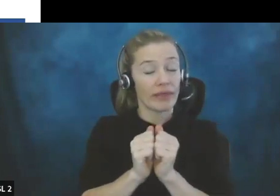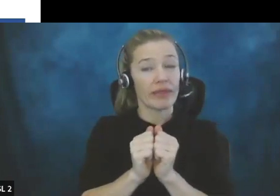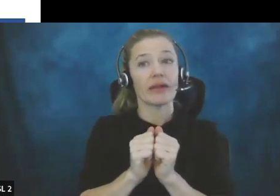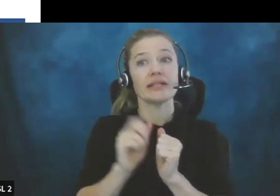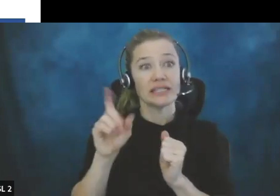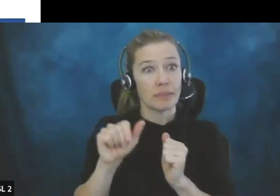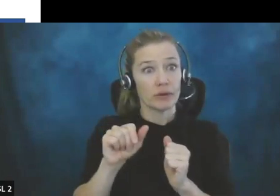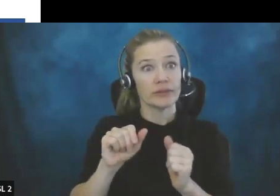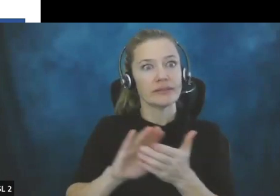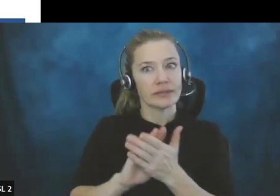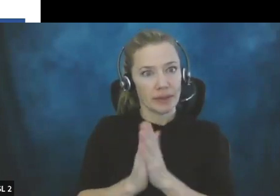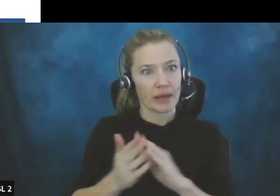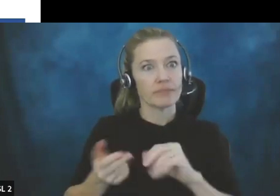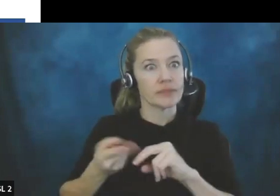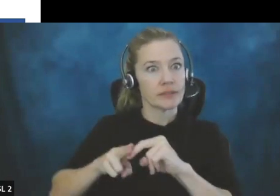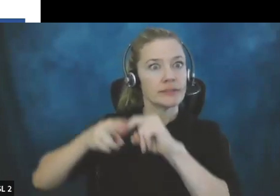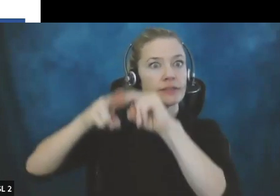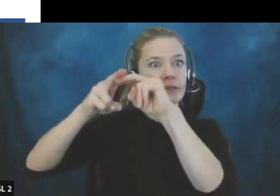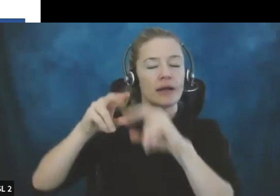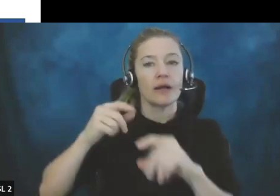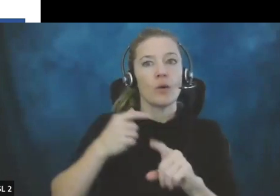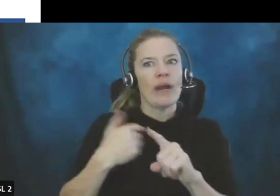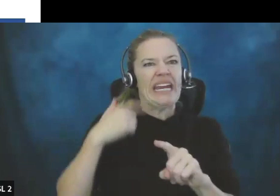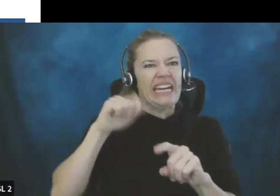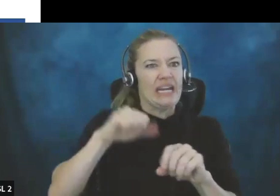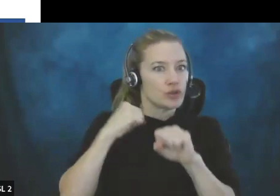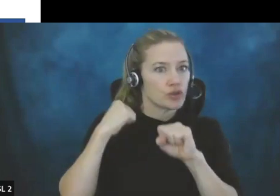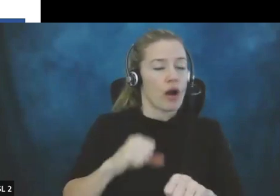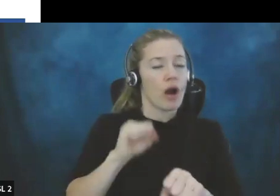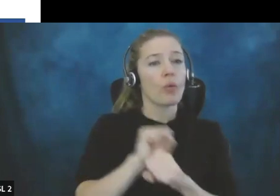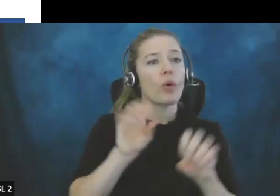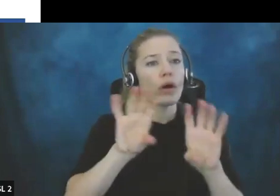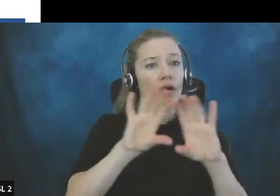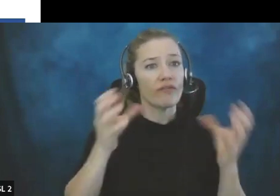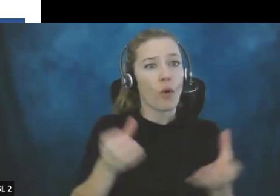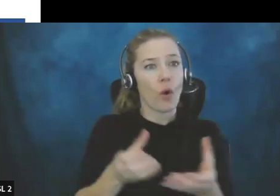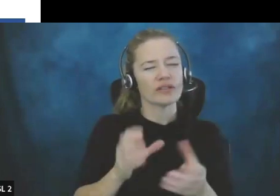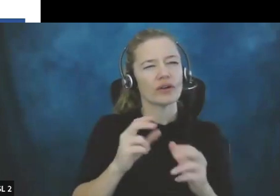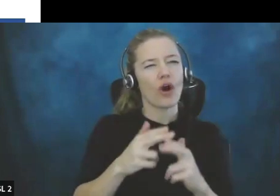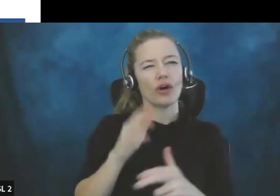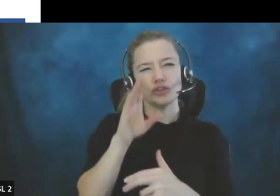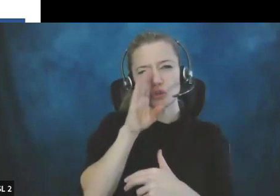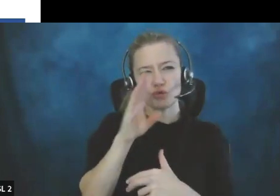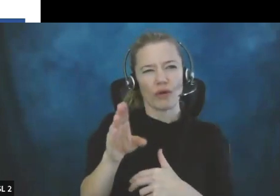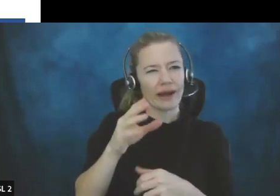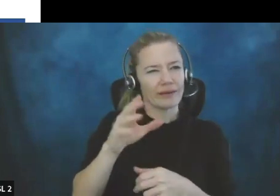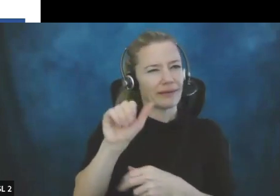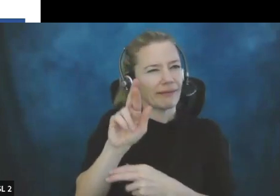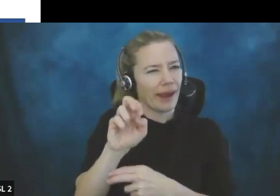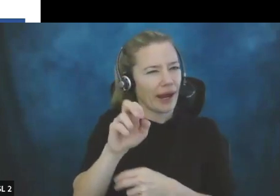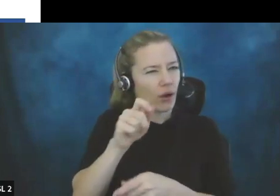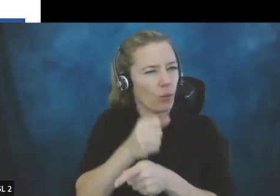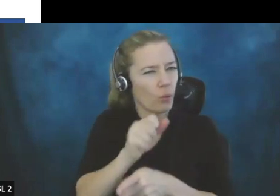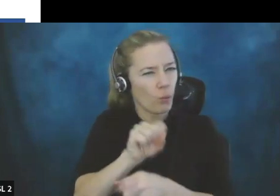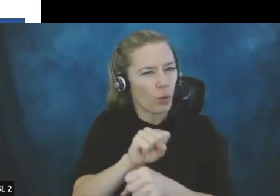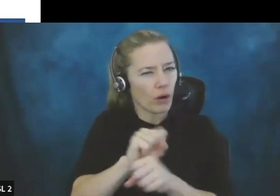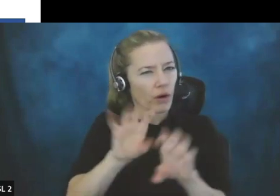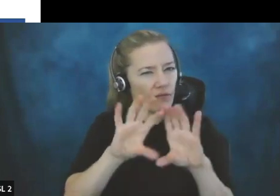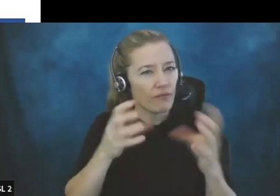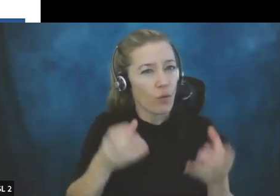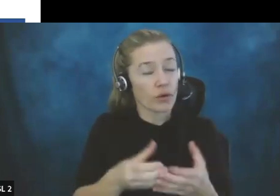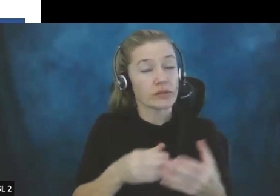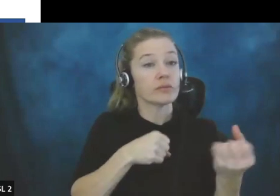with disabilities, we know we have to build out a strong workforce, that direct care workforce, both to support